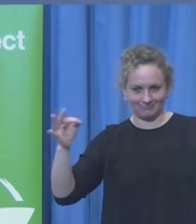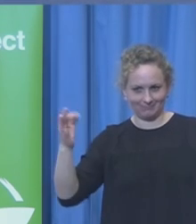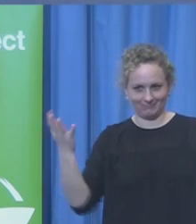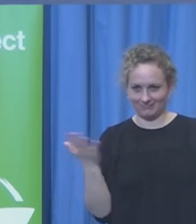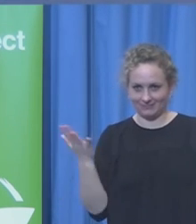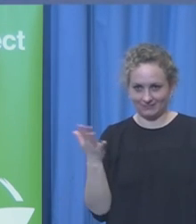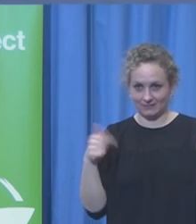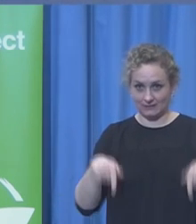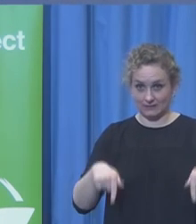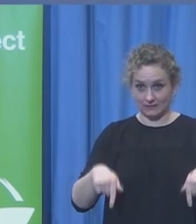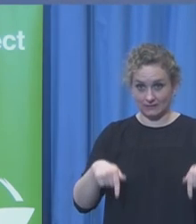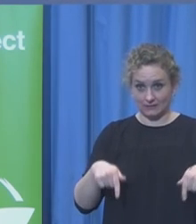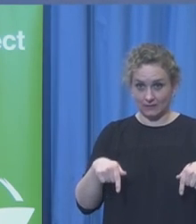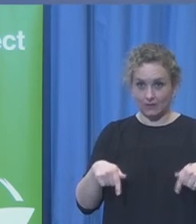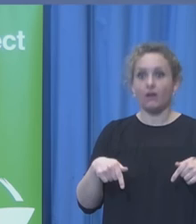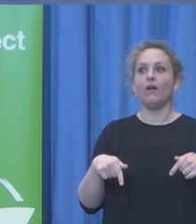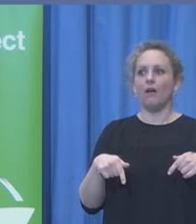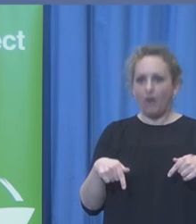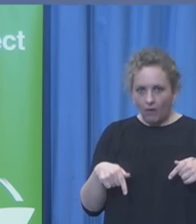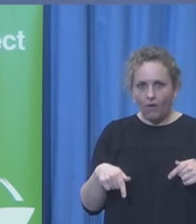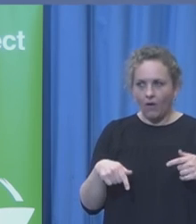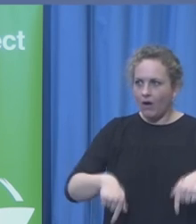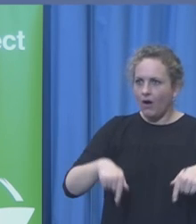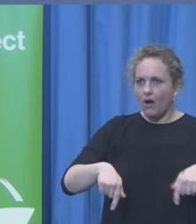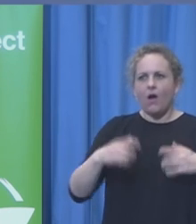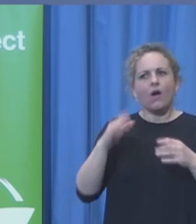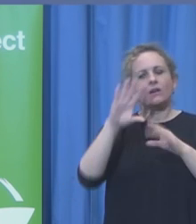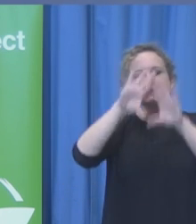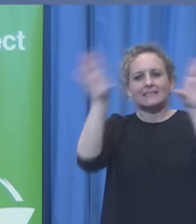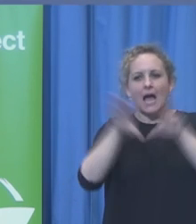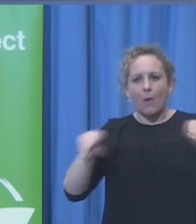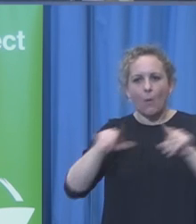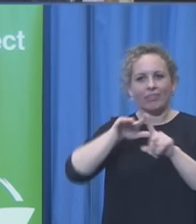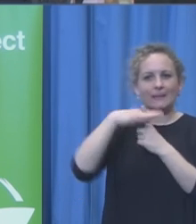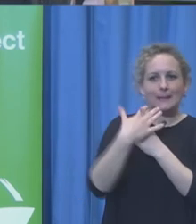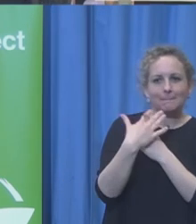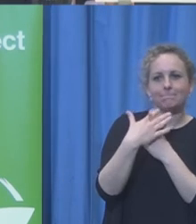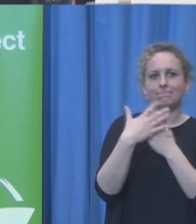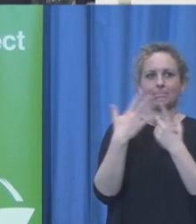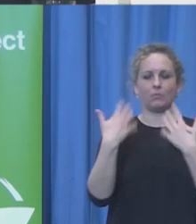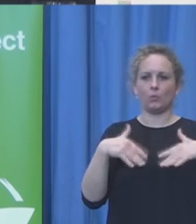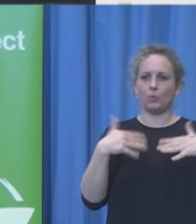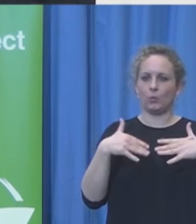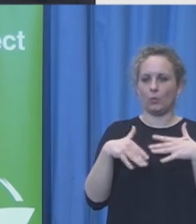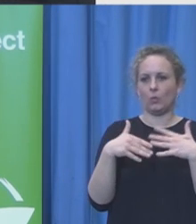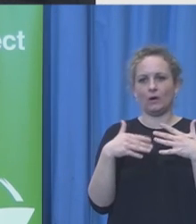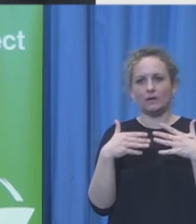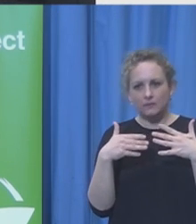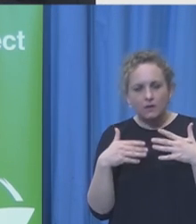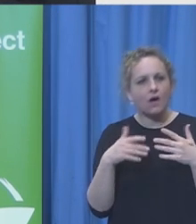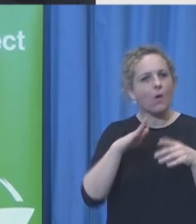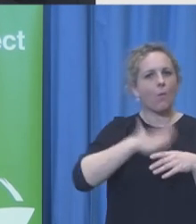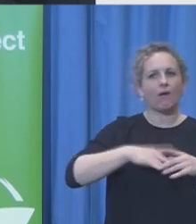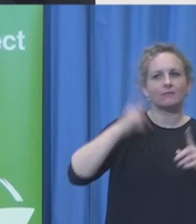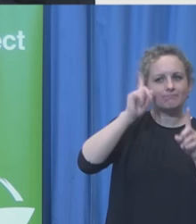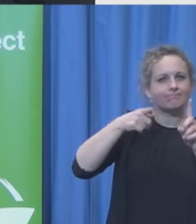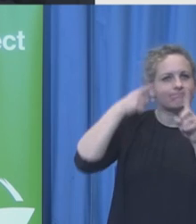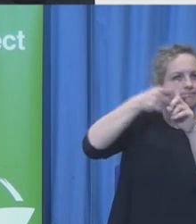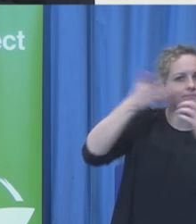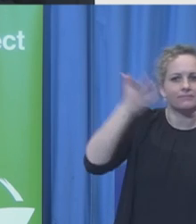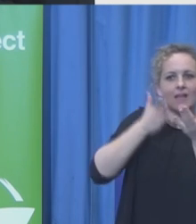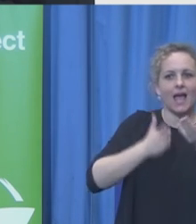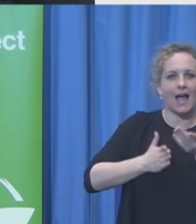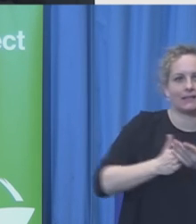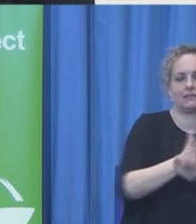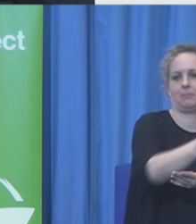employment. We all want equality. We all want no barriers. The one way I